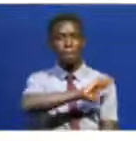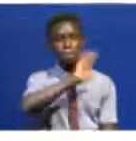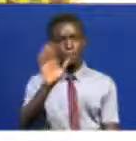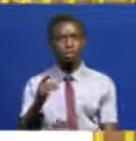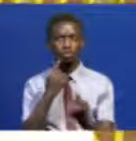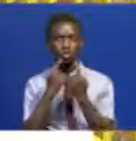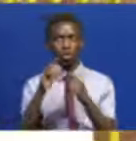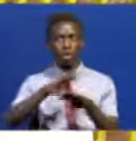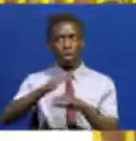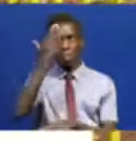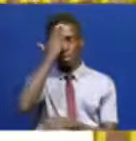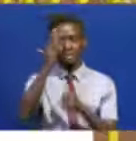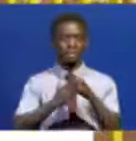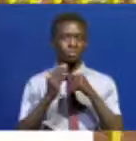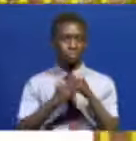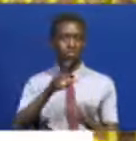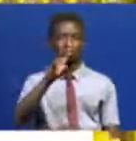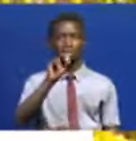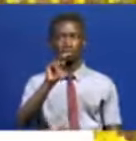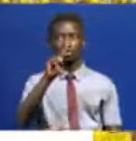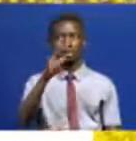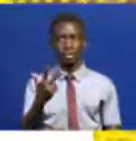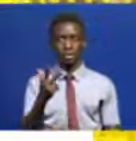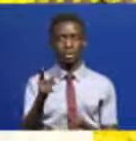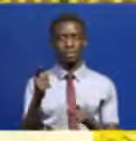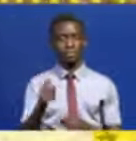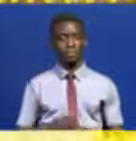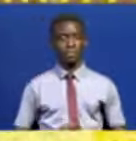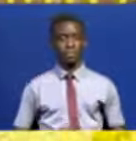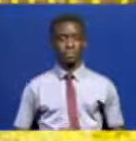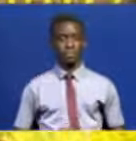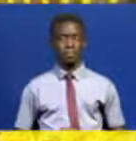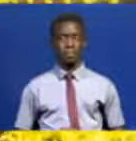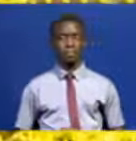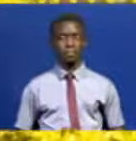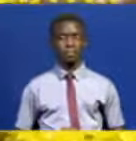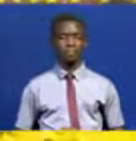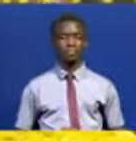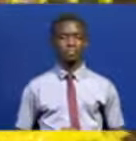September, 2023. For Easy Friday, I'm Gladys Mungai.